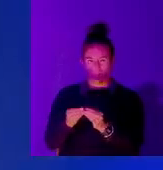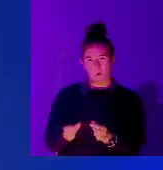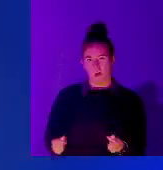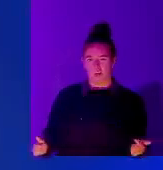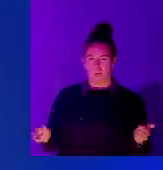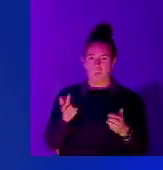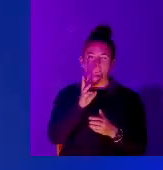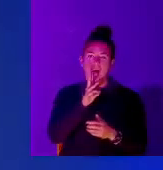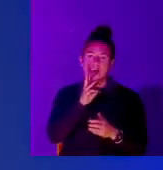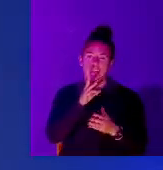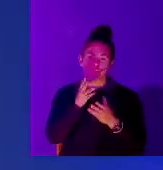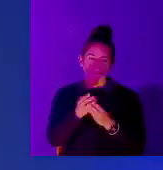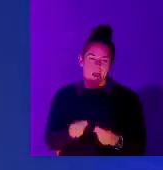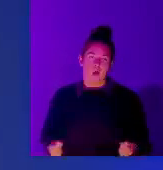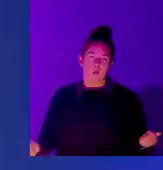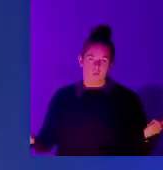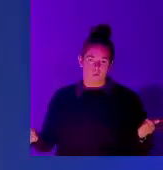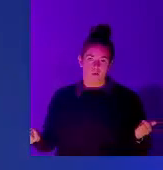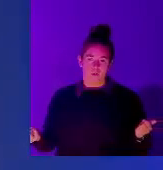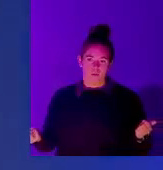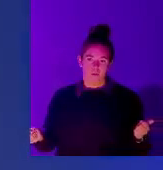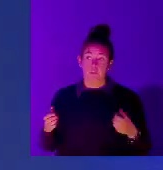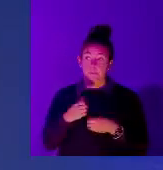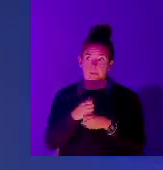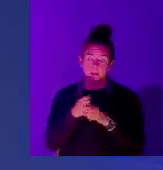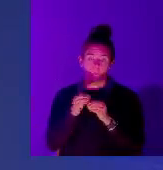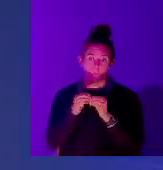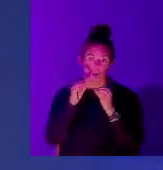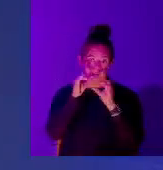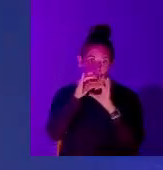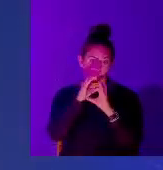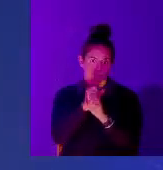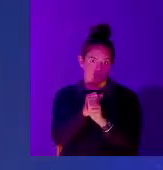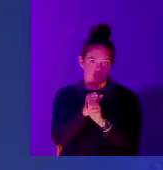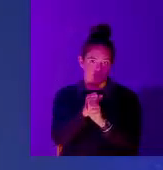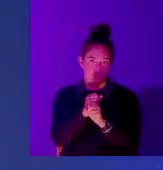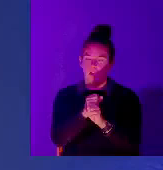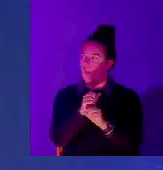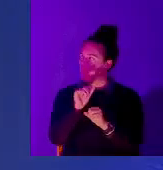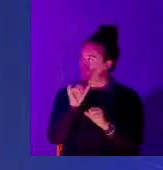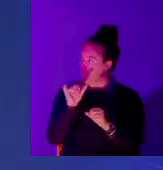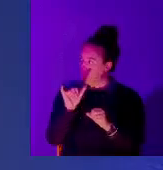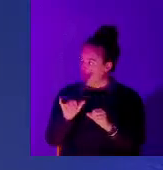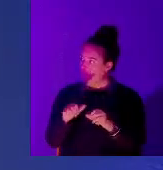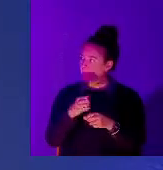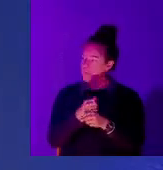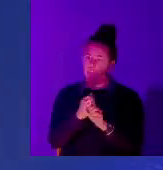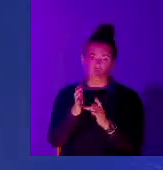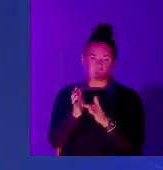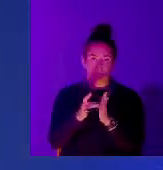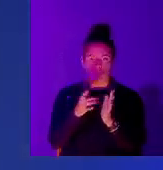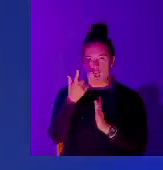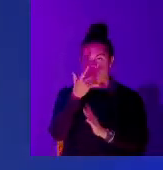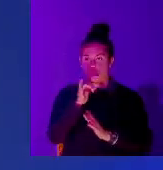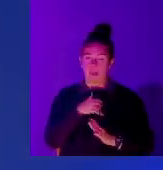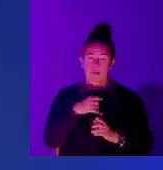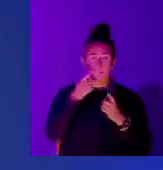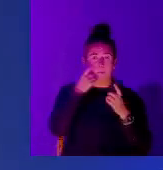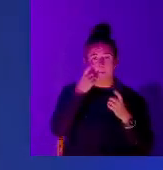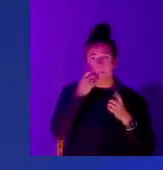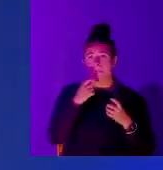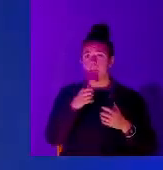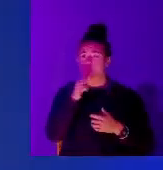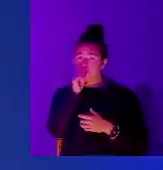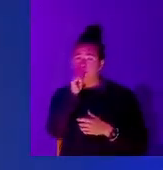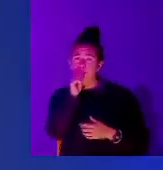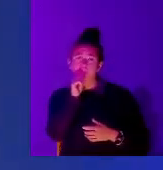Such changes can reduce Jesus to a whimpering, suffering Savior who would do anything to get someone to say